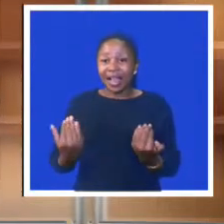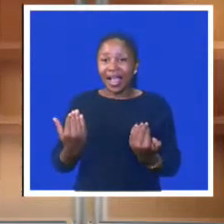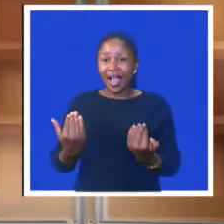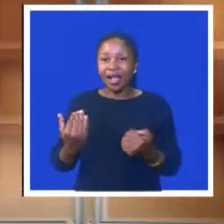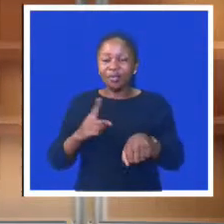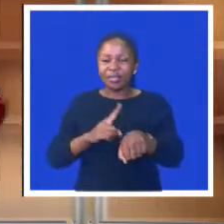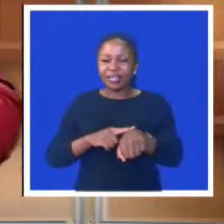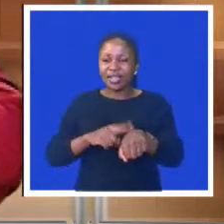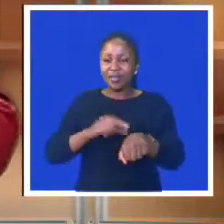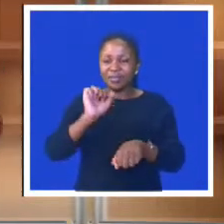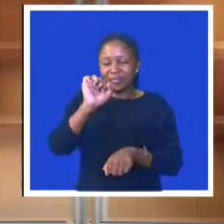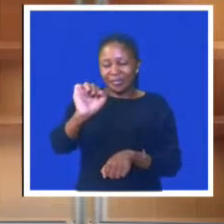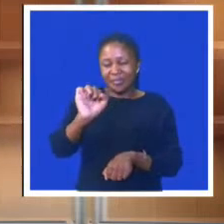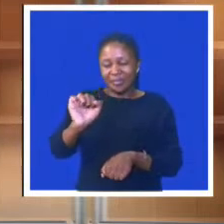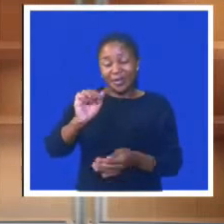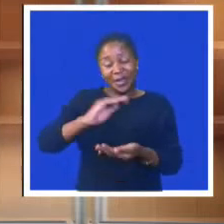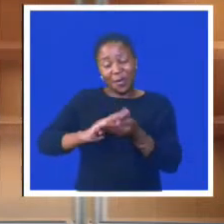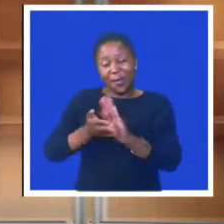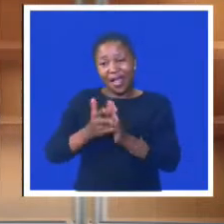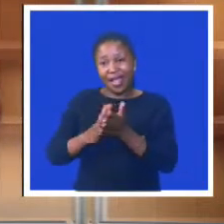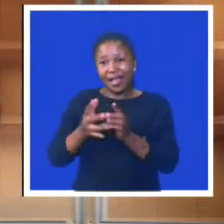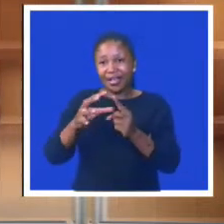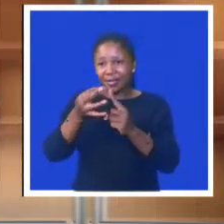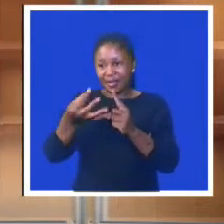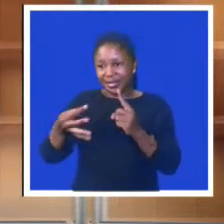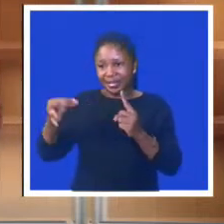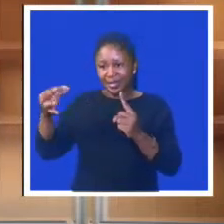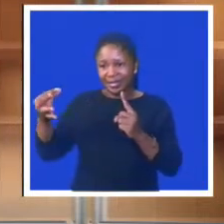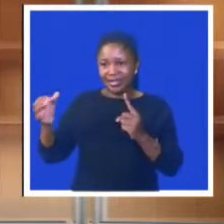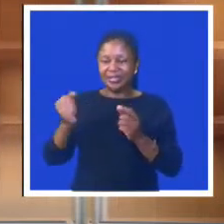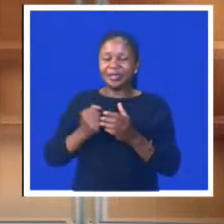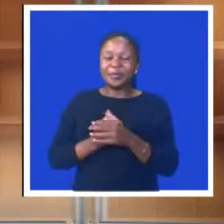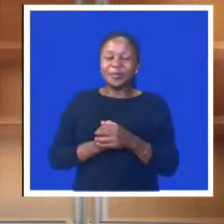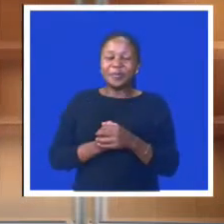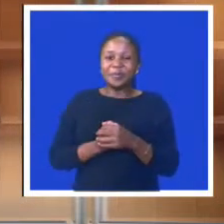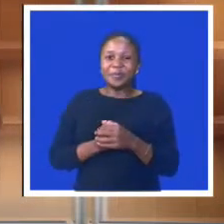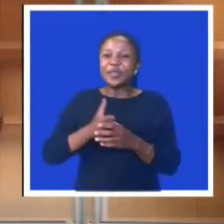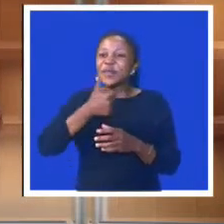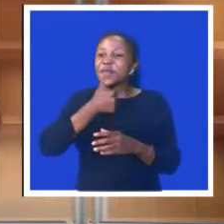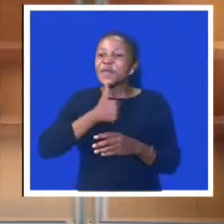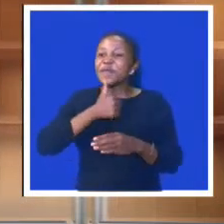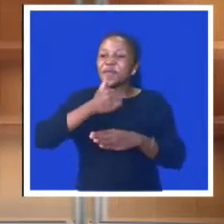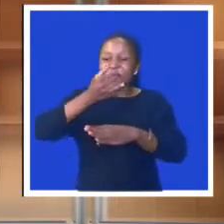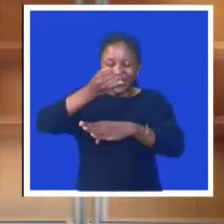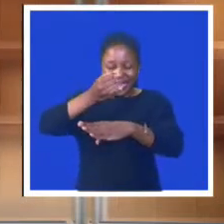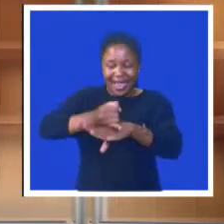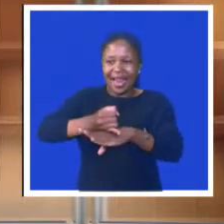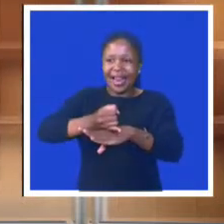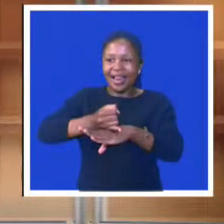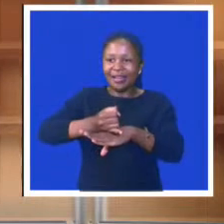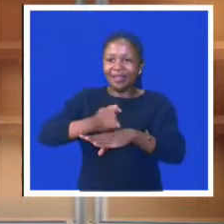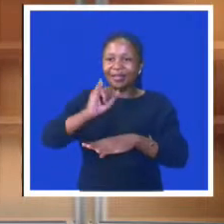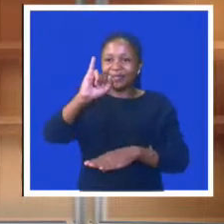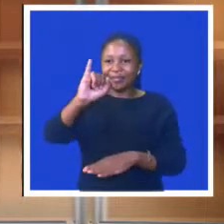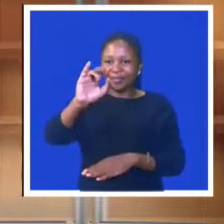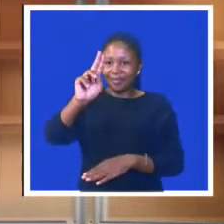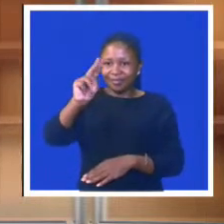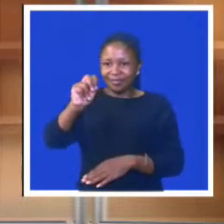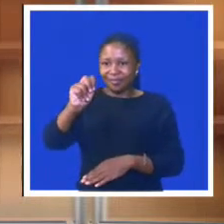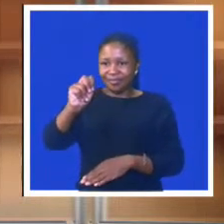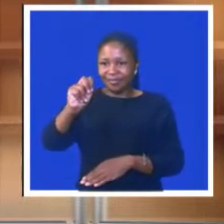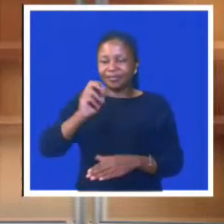sentences. Use the preposition in and construct a sentence.